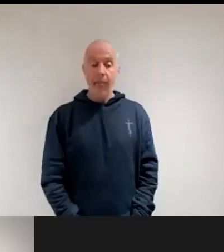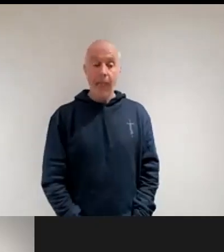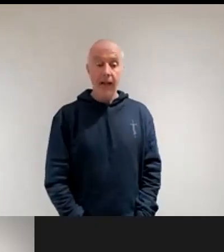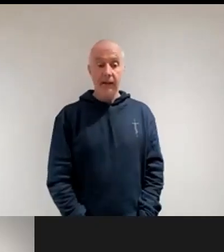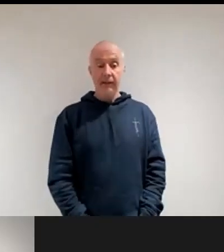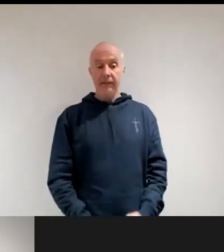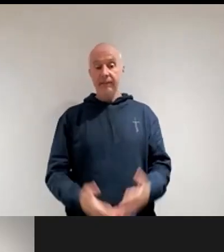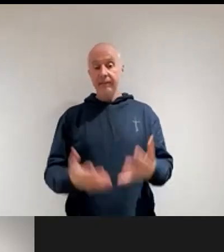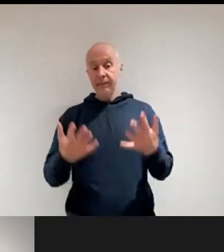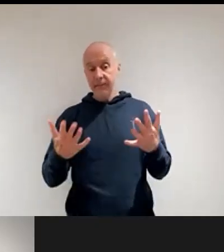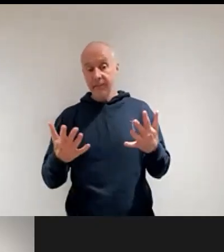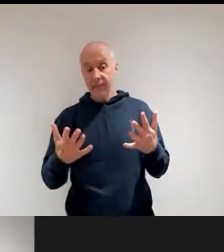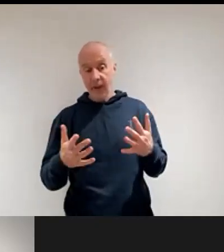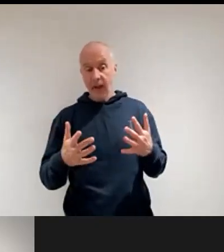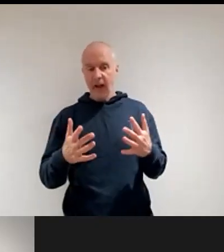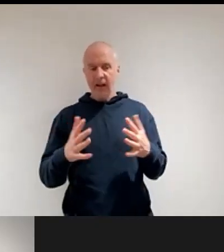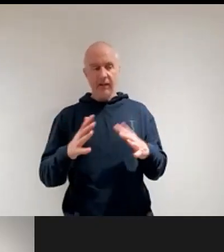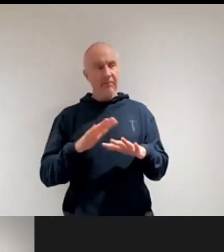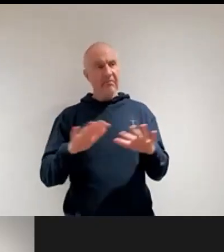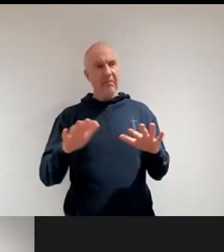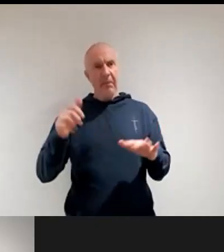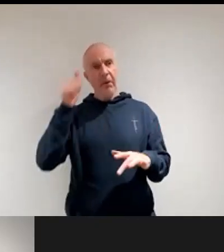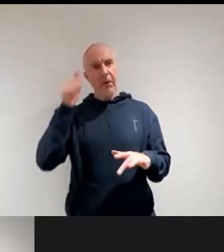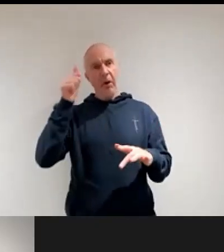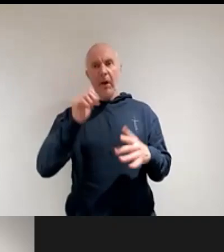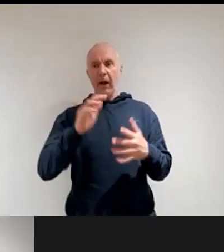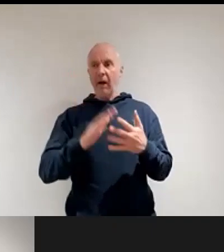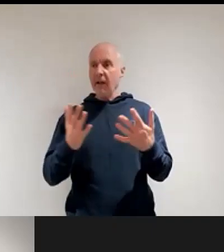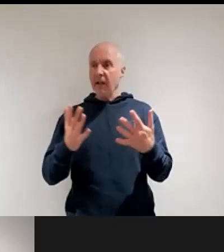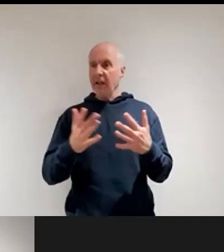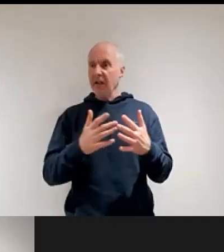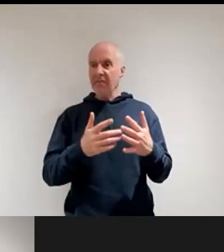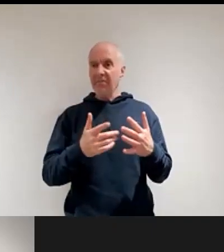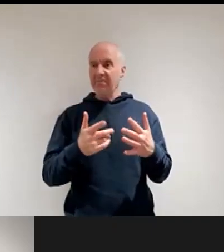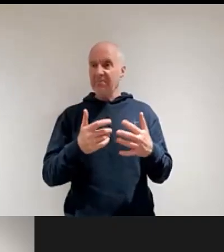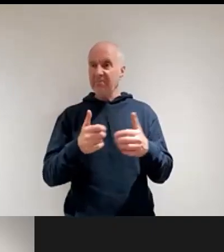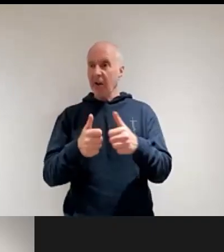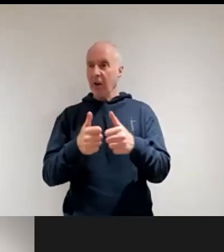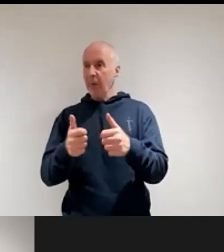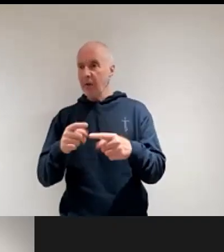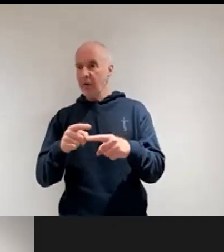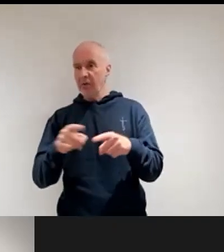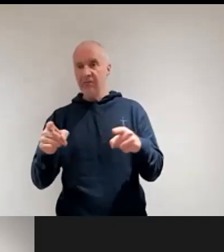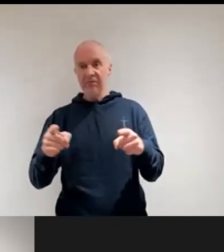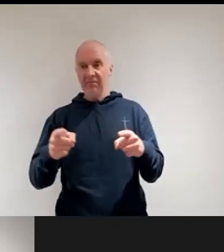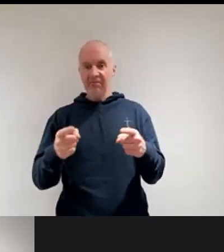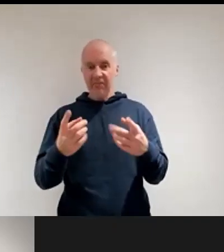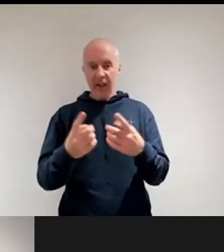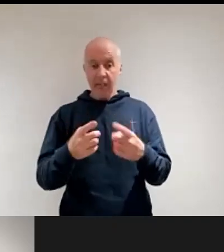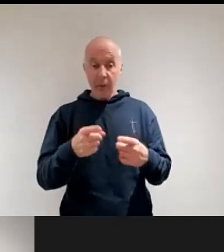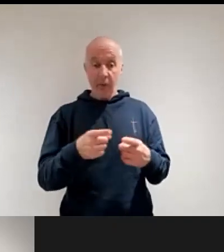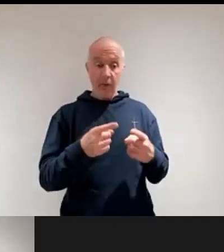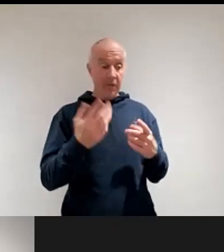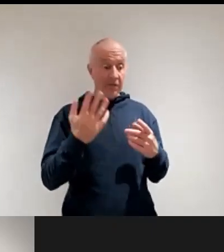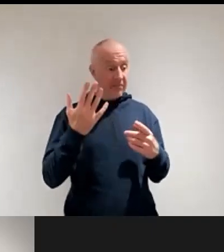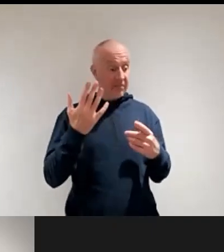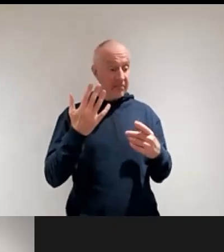commercial application at the moment for the inverter in the EV, but I have seen a paper the other day that there are already